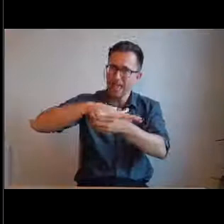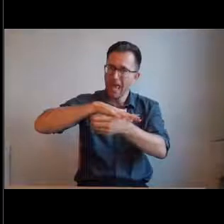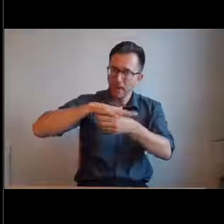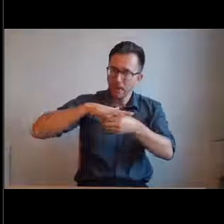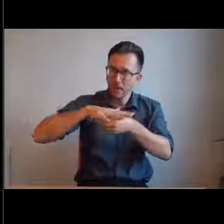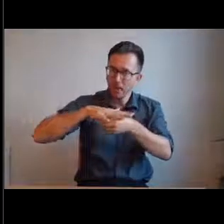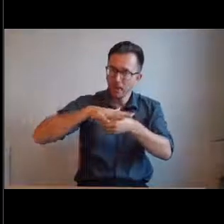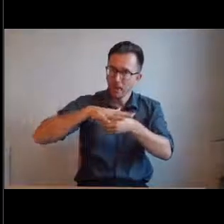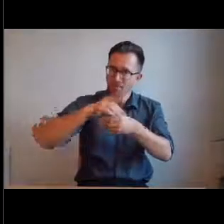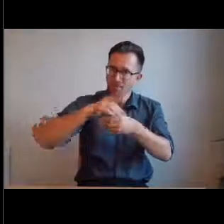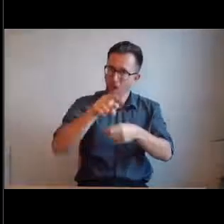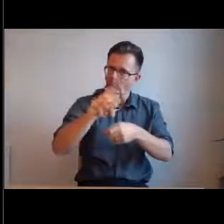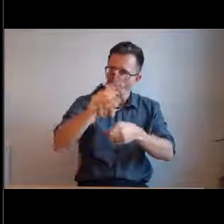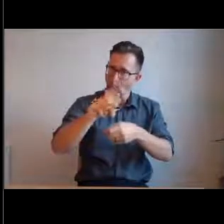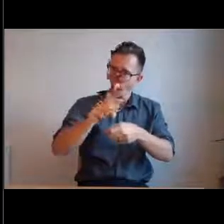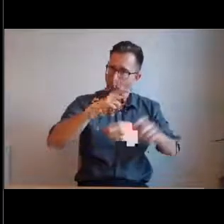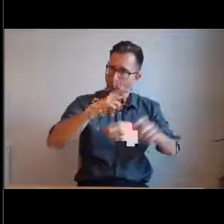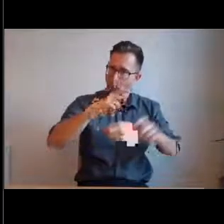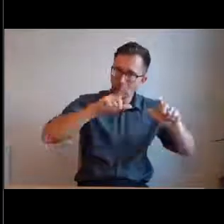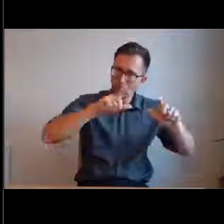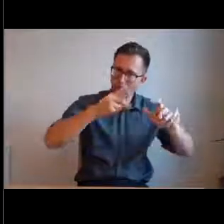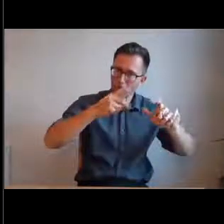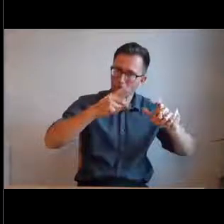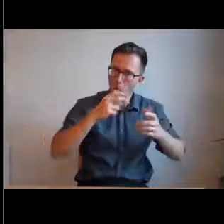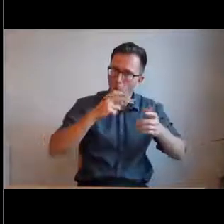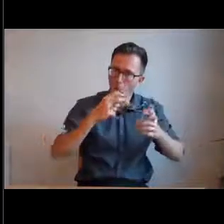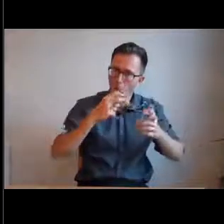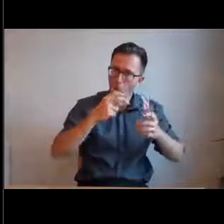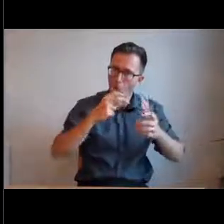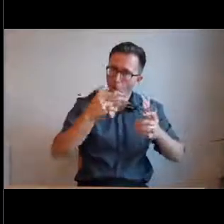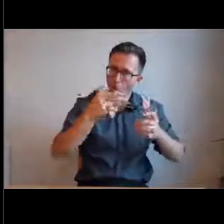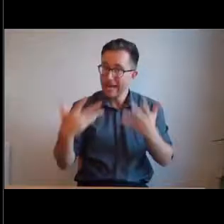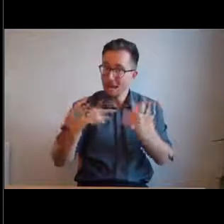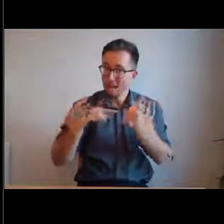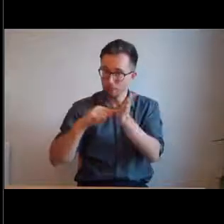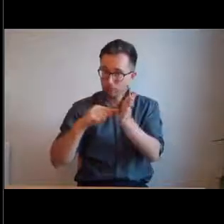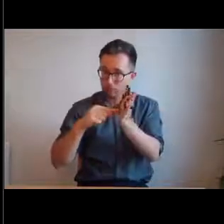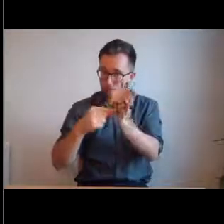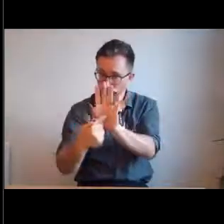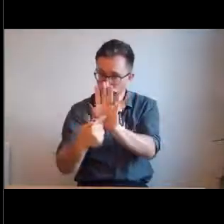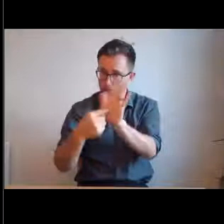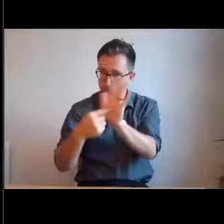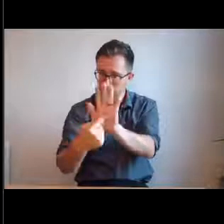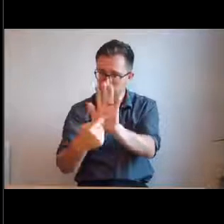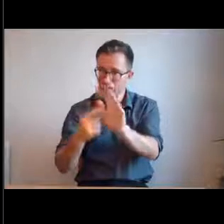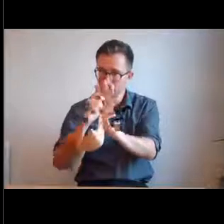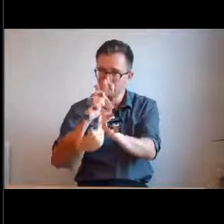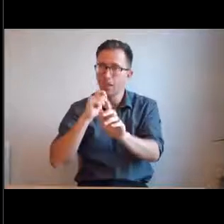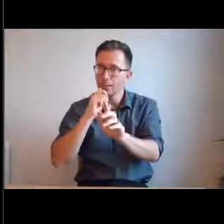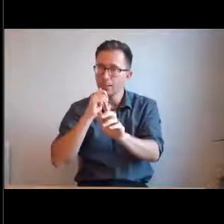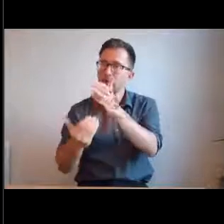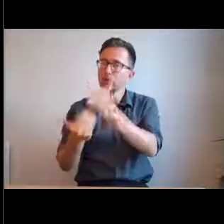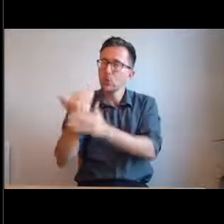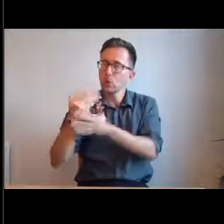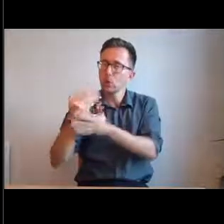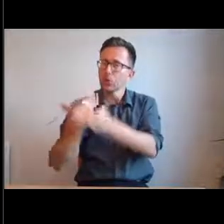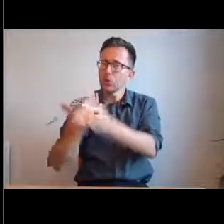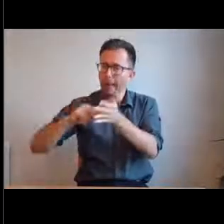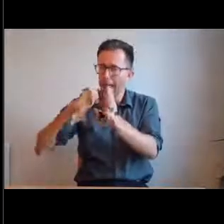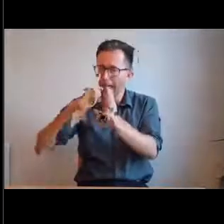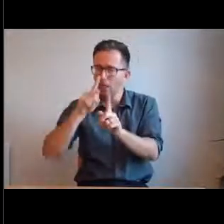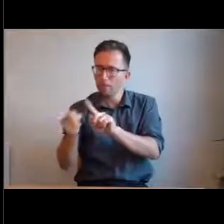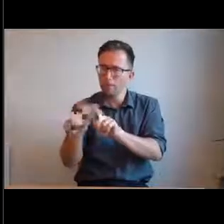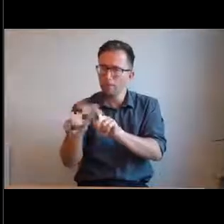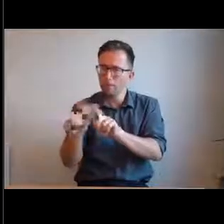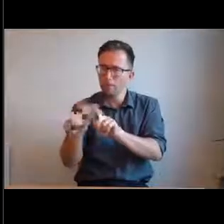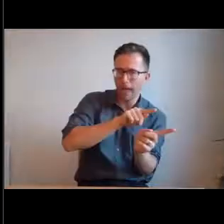we'll show what we're proposing for this design refinement consultation, and we'll switch between the two, so hopefully you can see